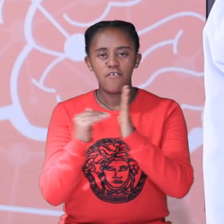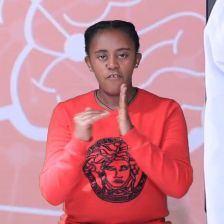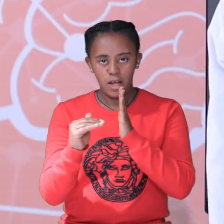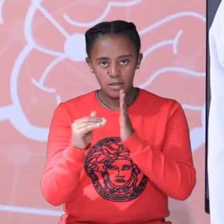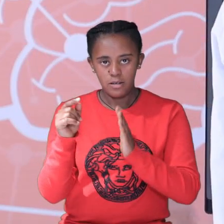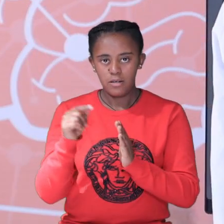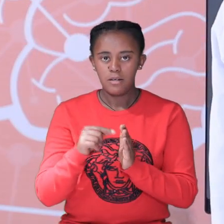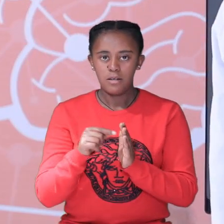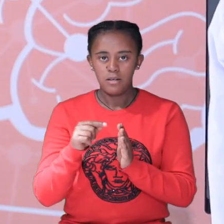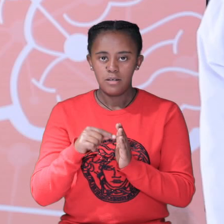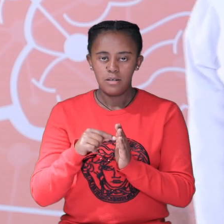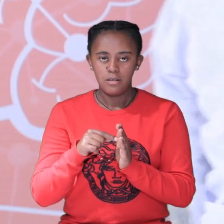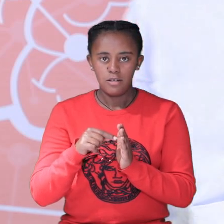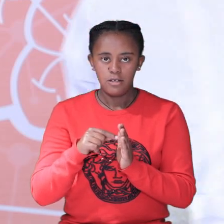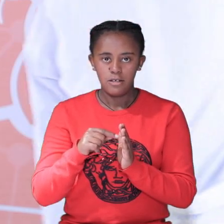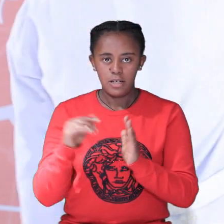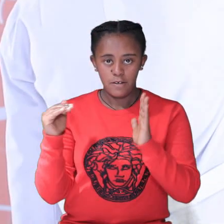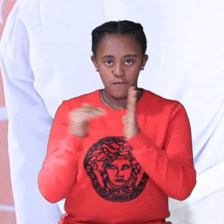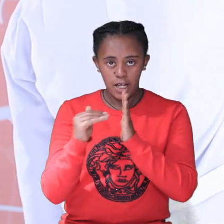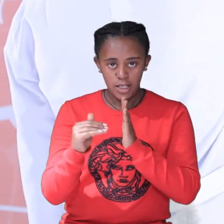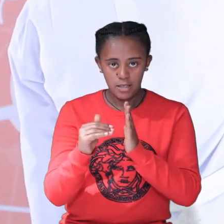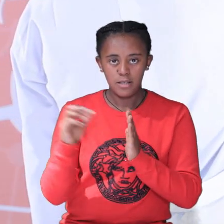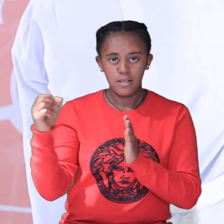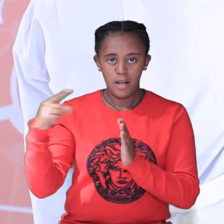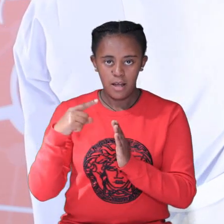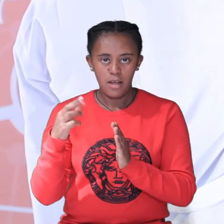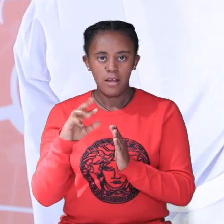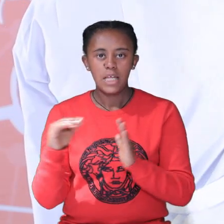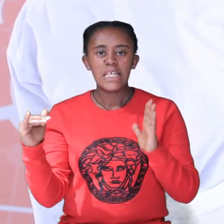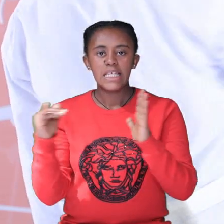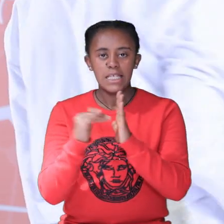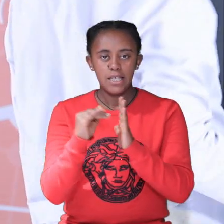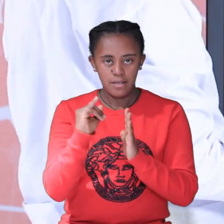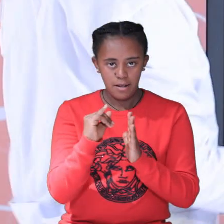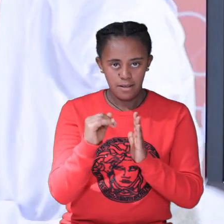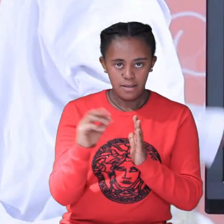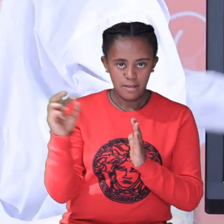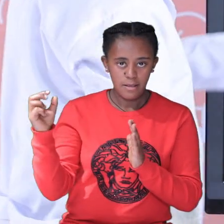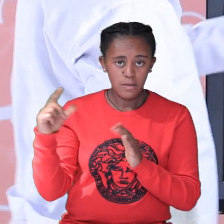arrow is this. Normal.